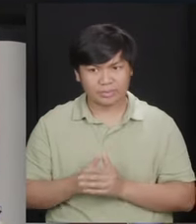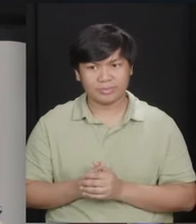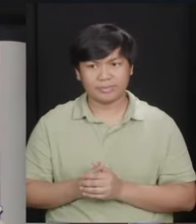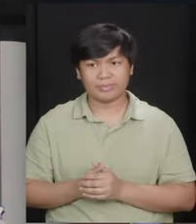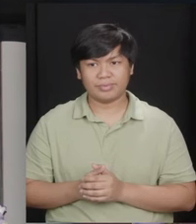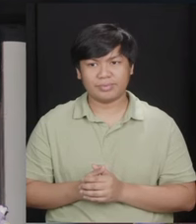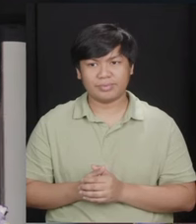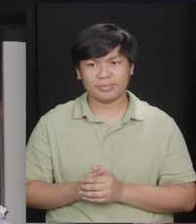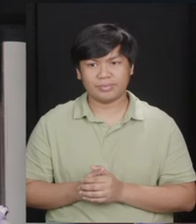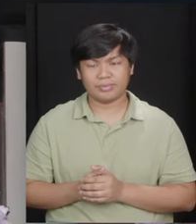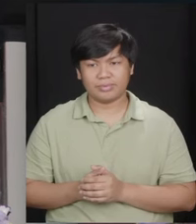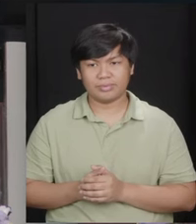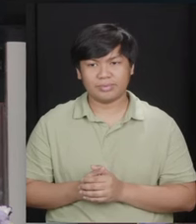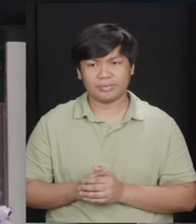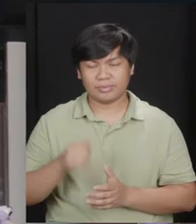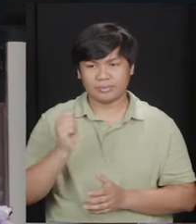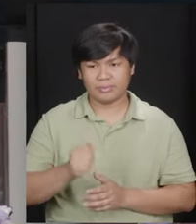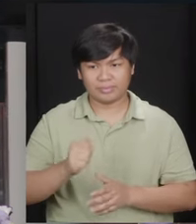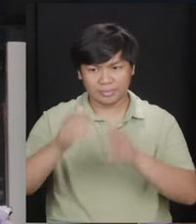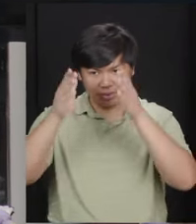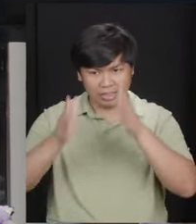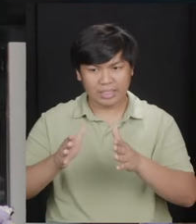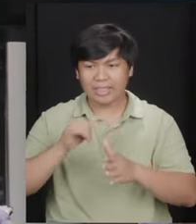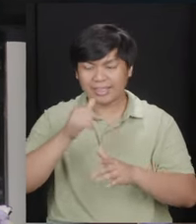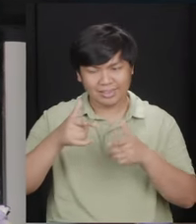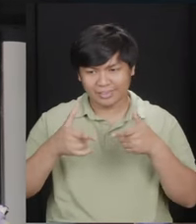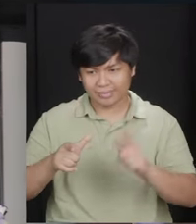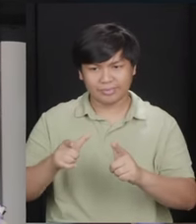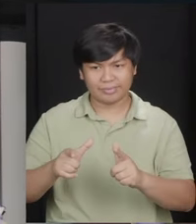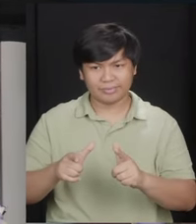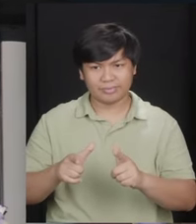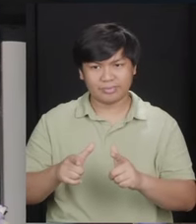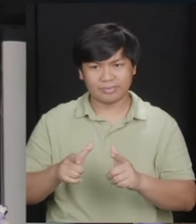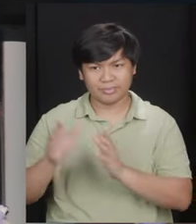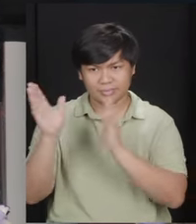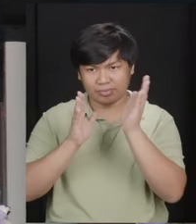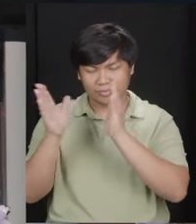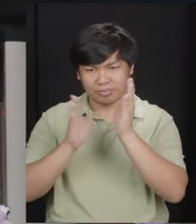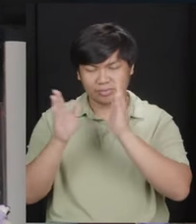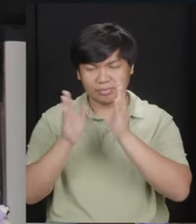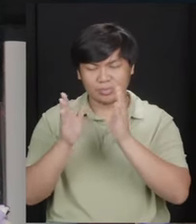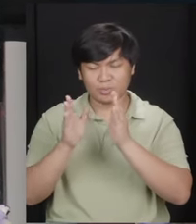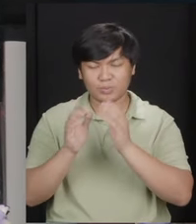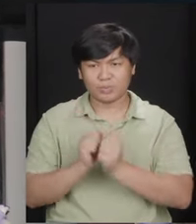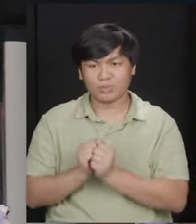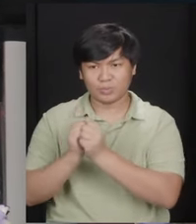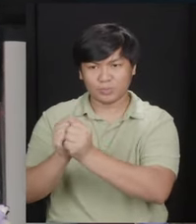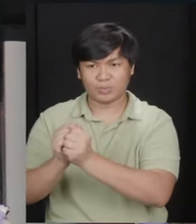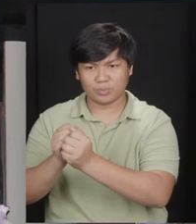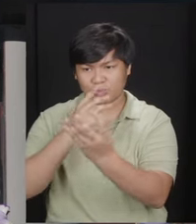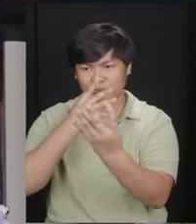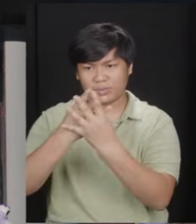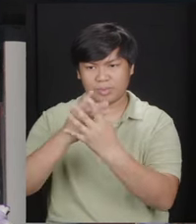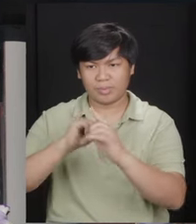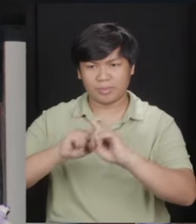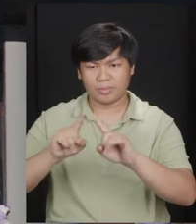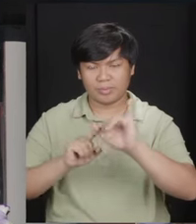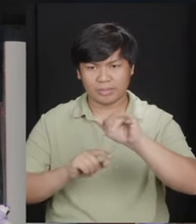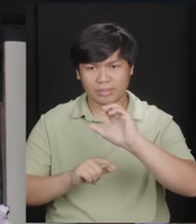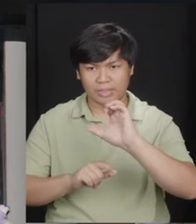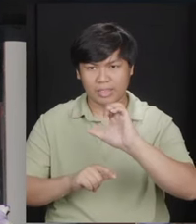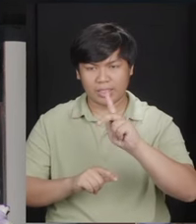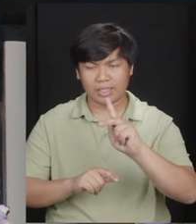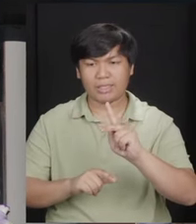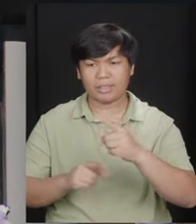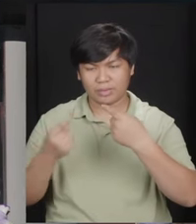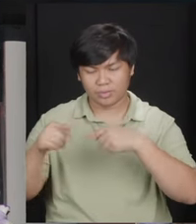story short, the judge still did not allow him to serve the combined jail sentences. But Jack began